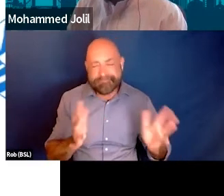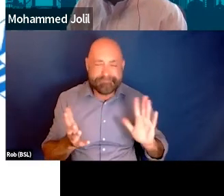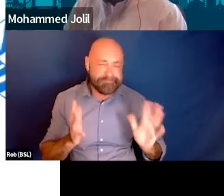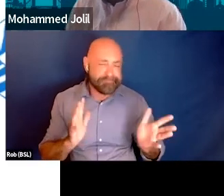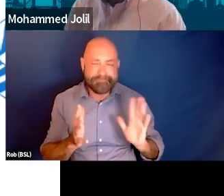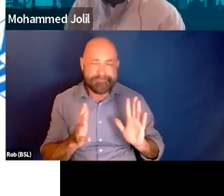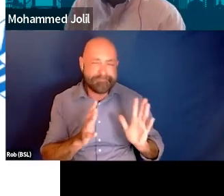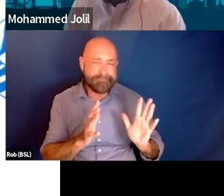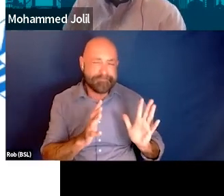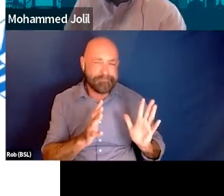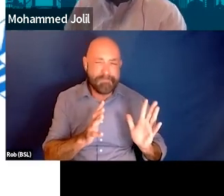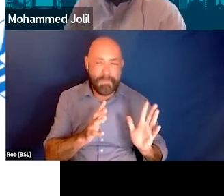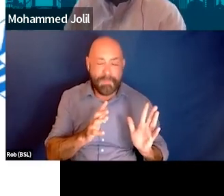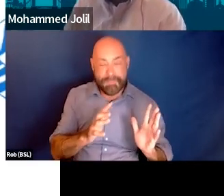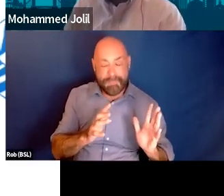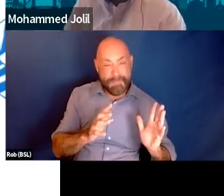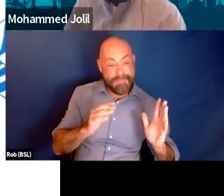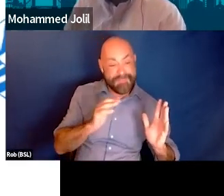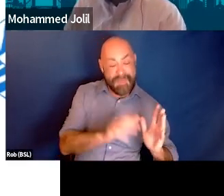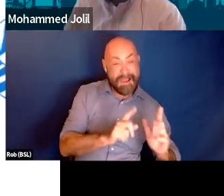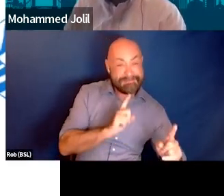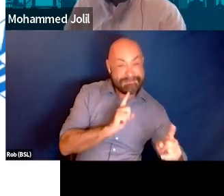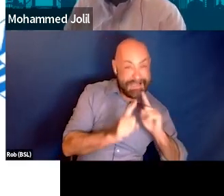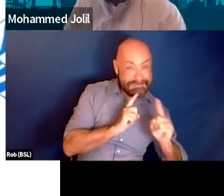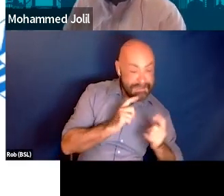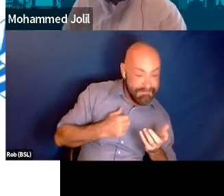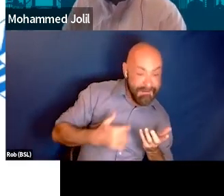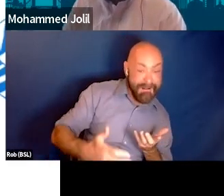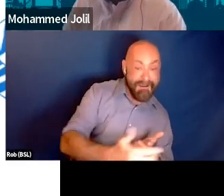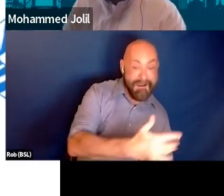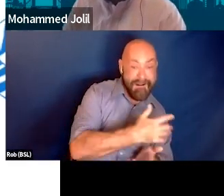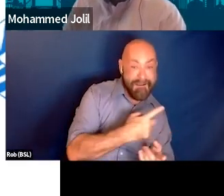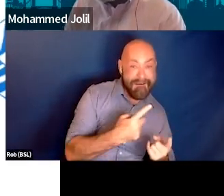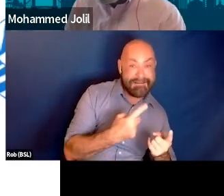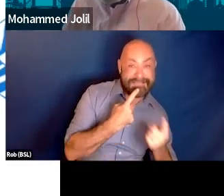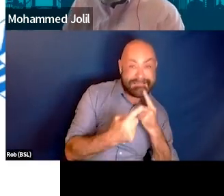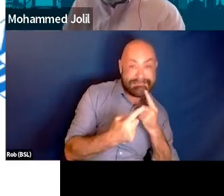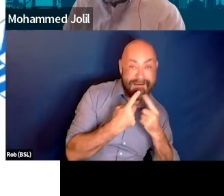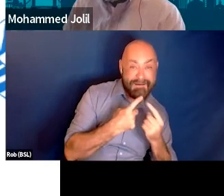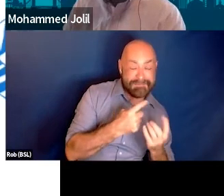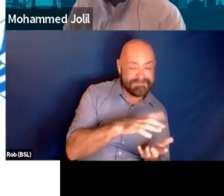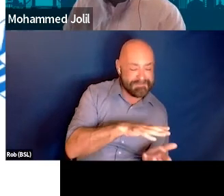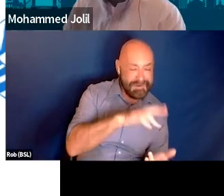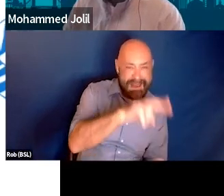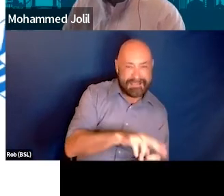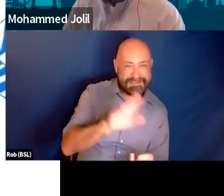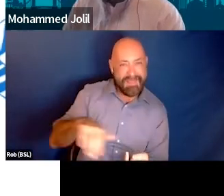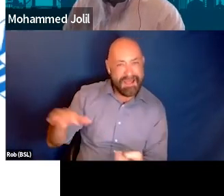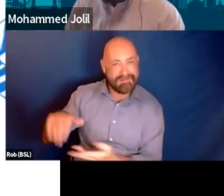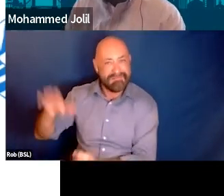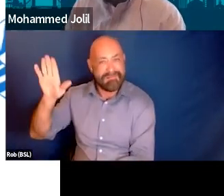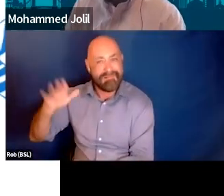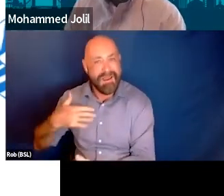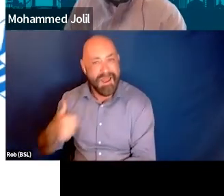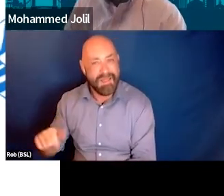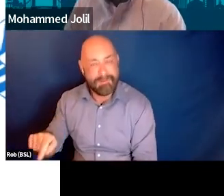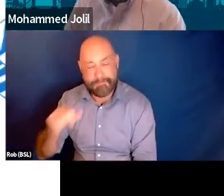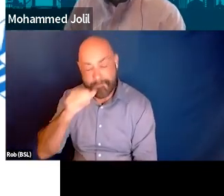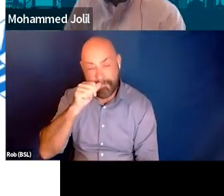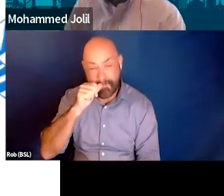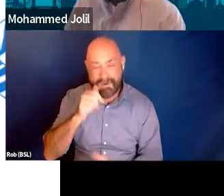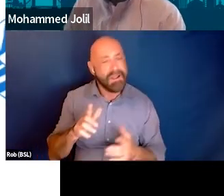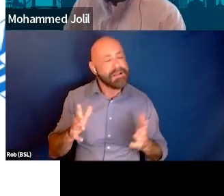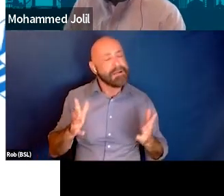the mileage that they should be. Common language. Always a